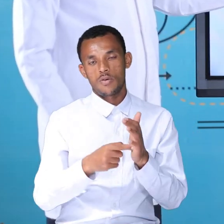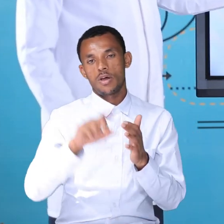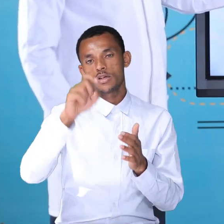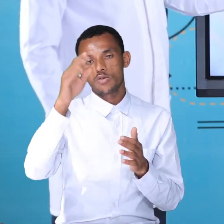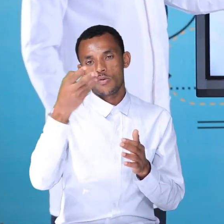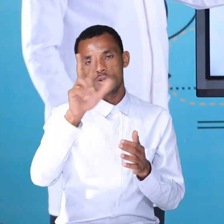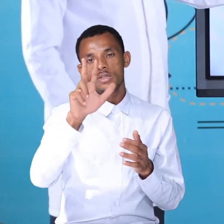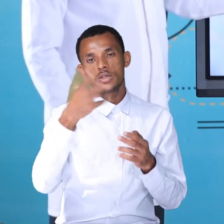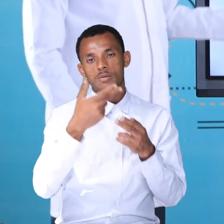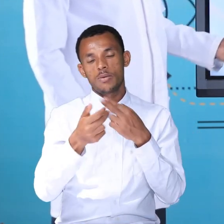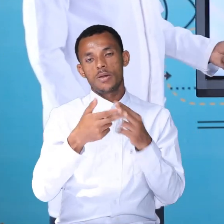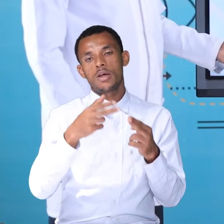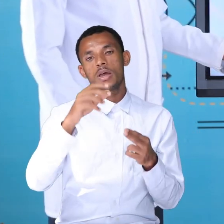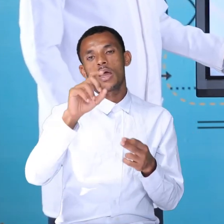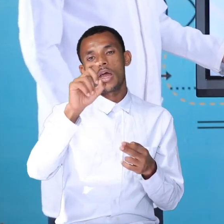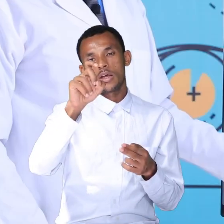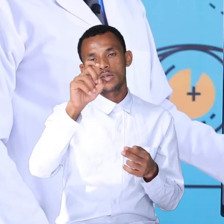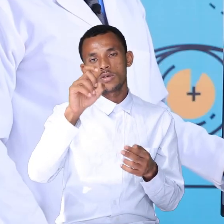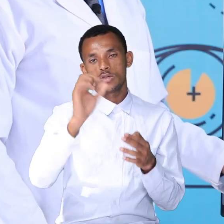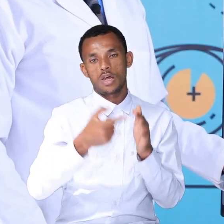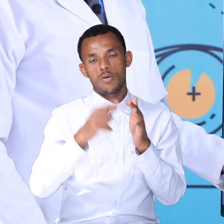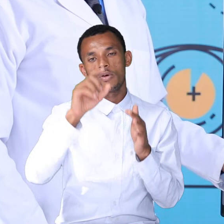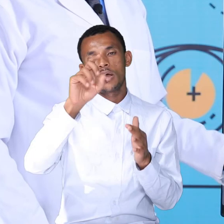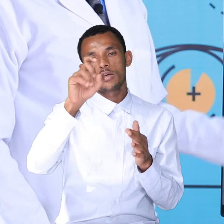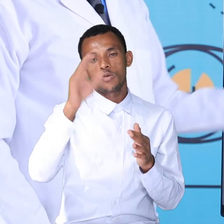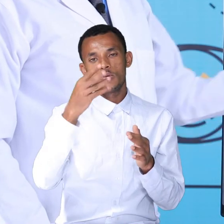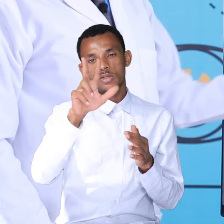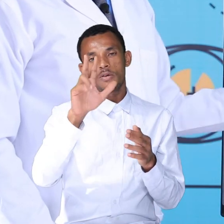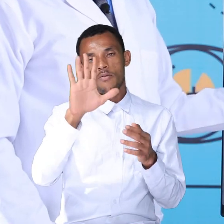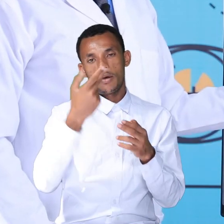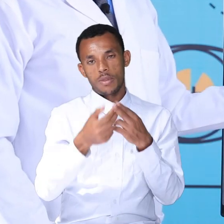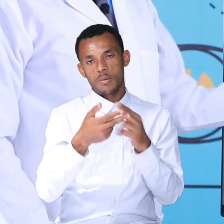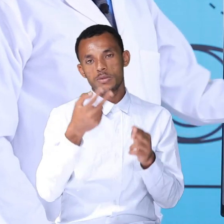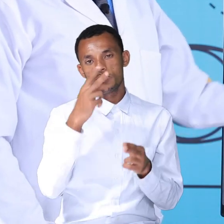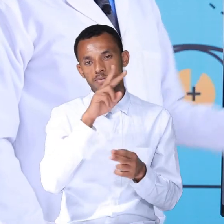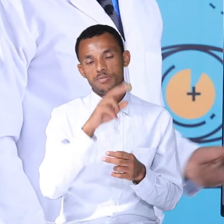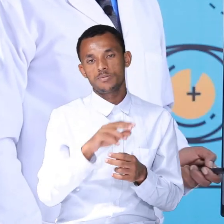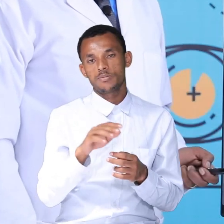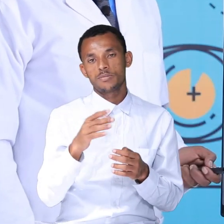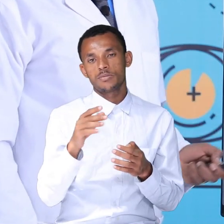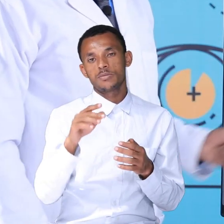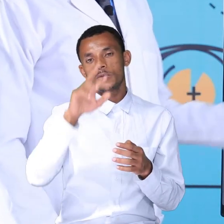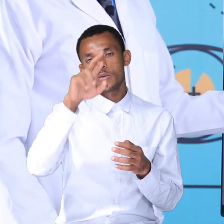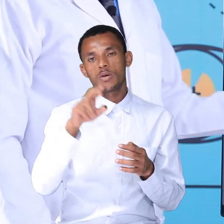tan sine of x over 3 multiplied by cosine of x over 3. This means that 5 times that one.